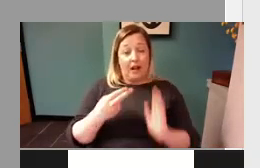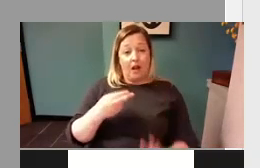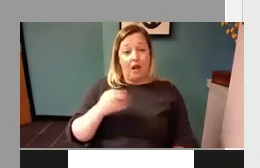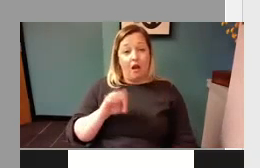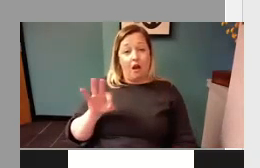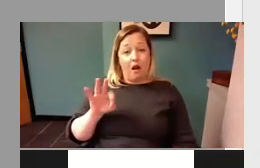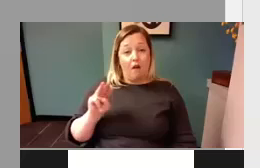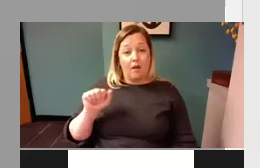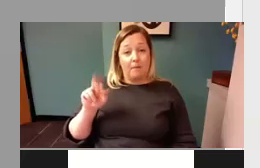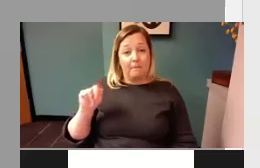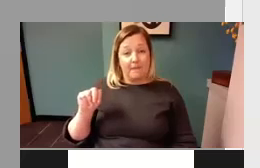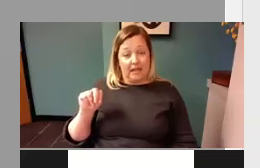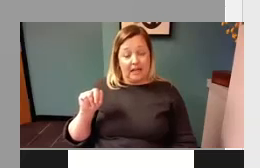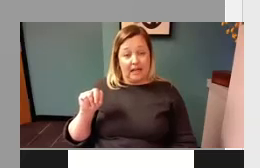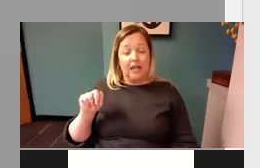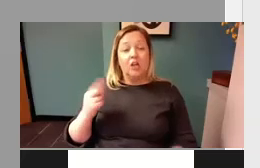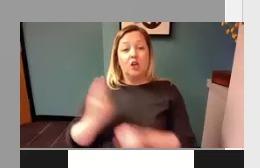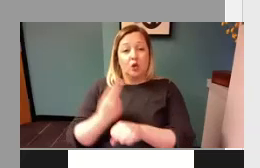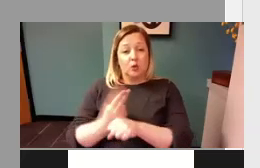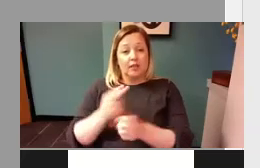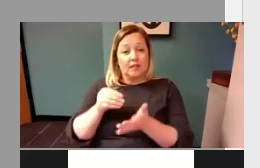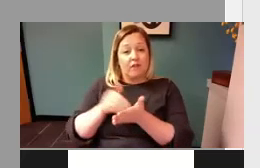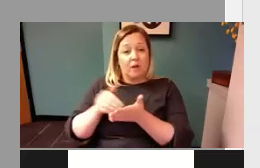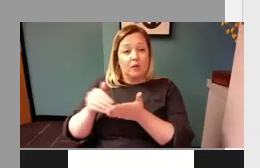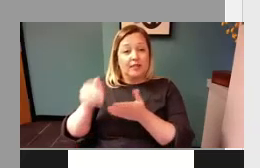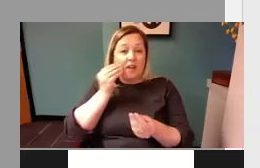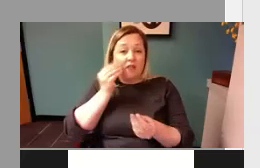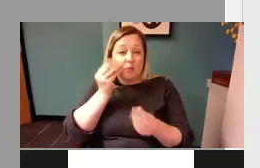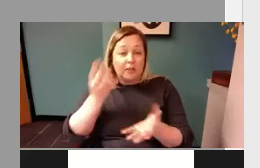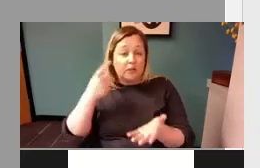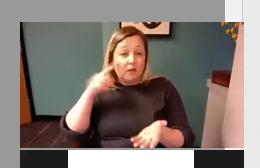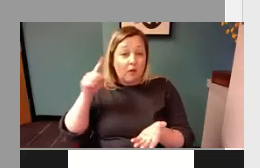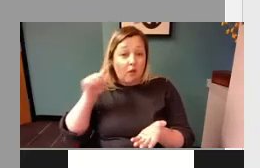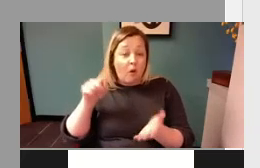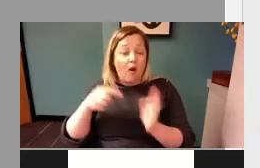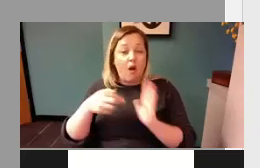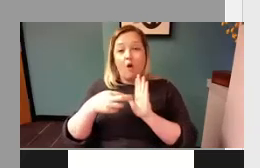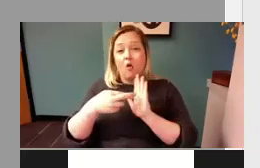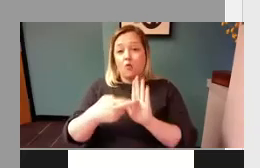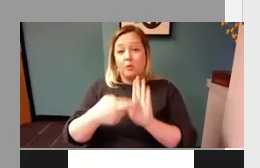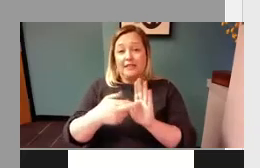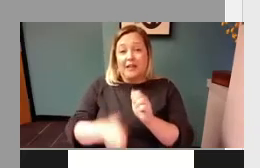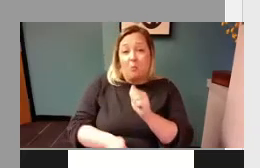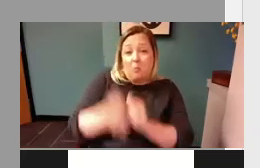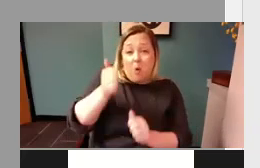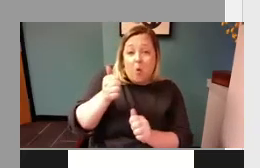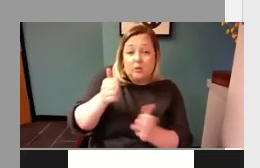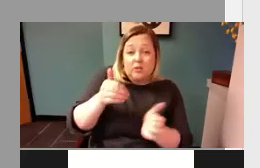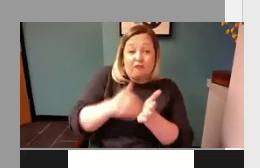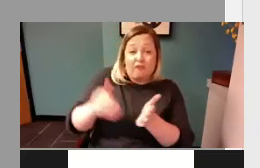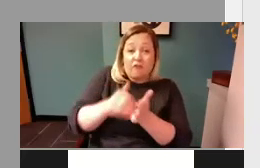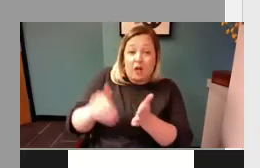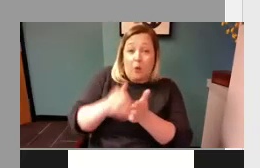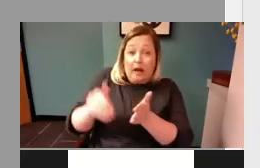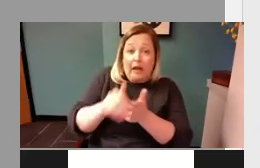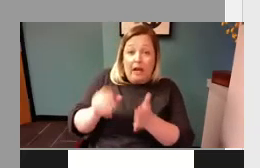frequency information to represent the most frequent note with as few bits as possible. So